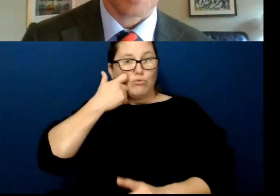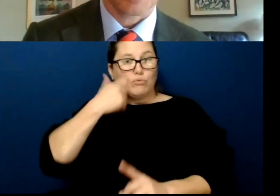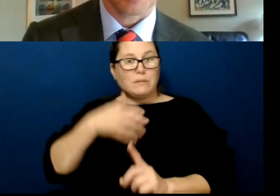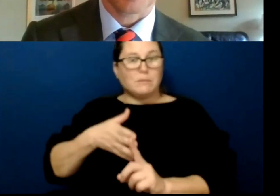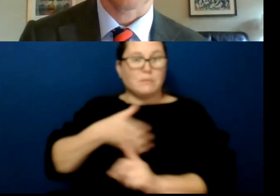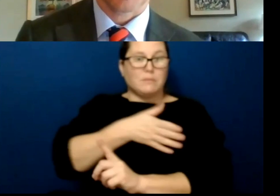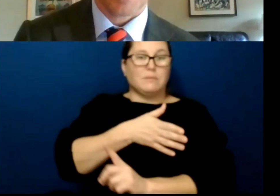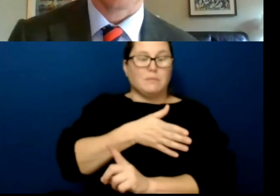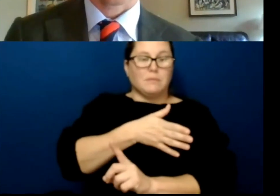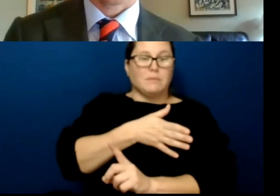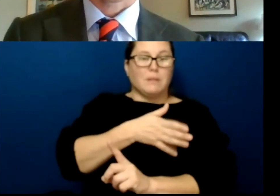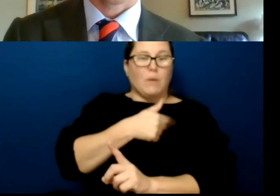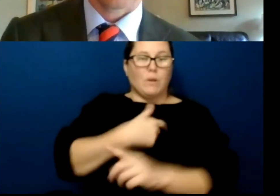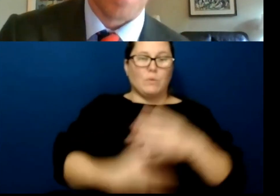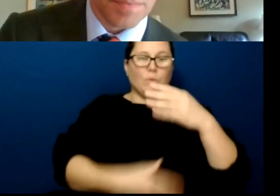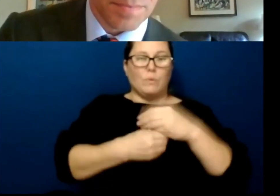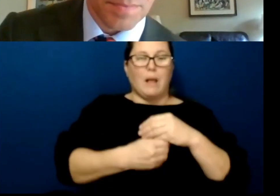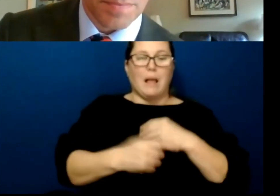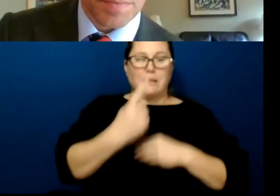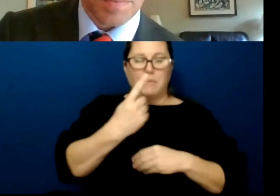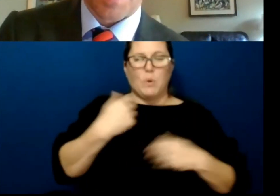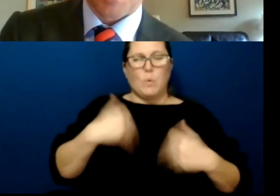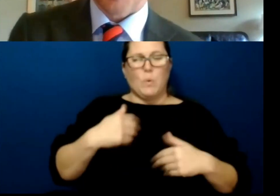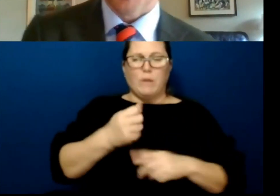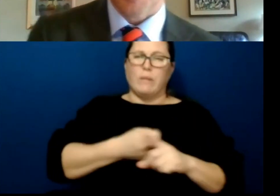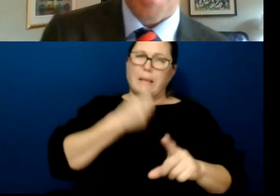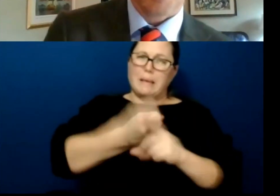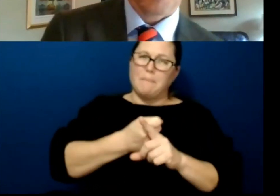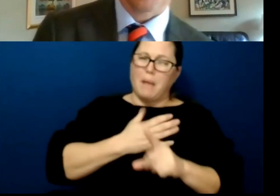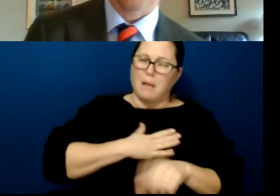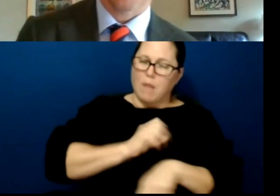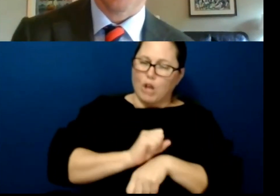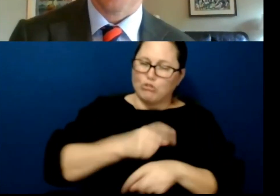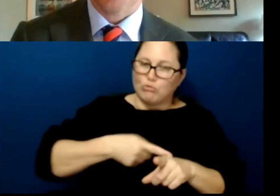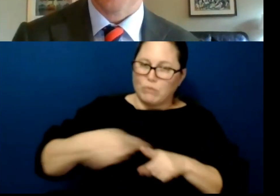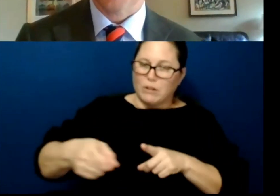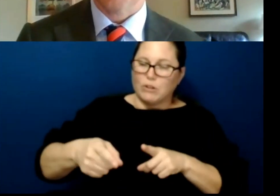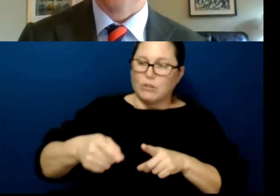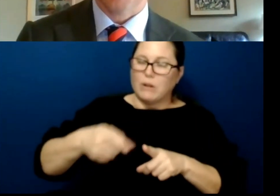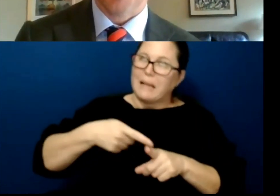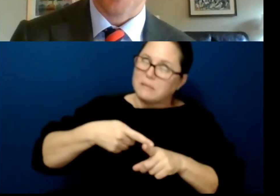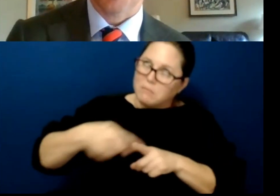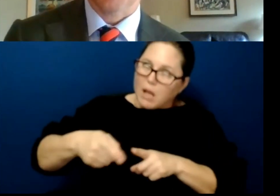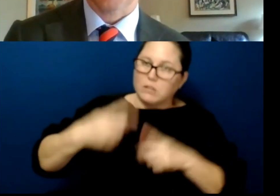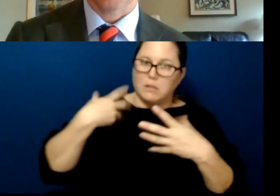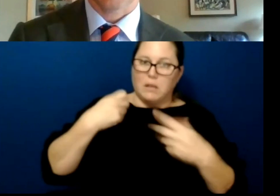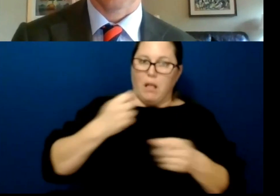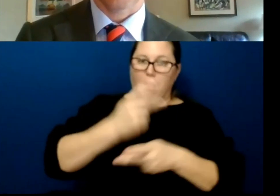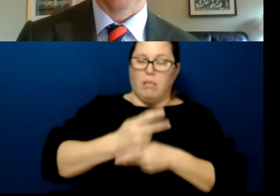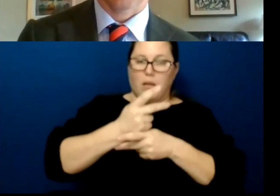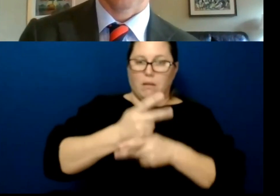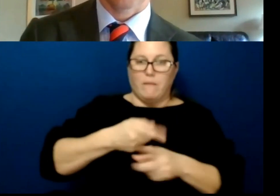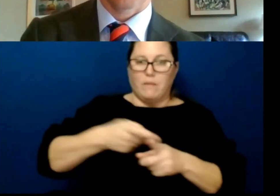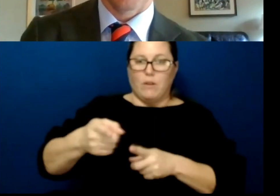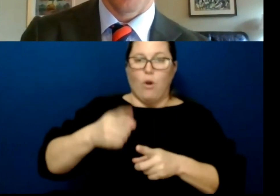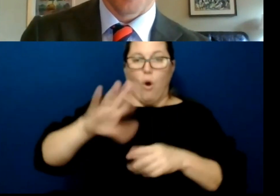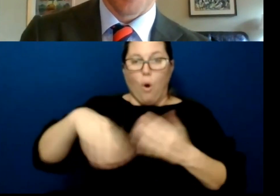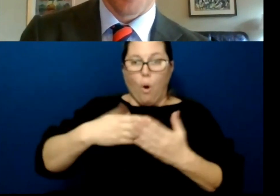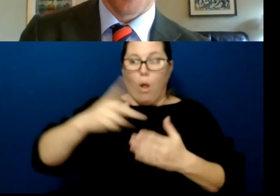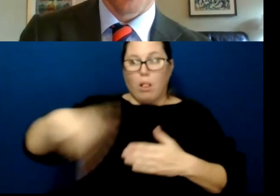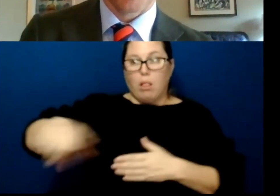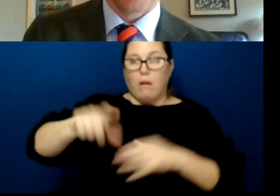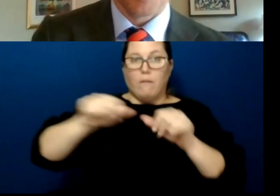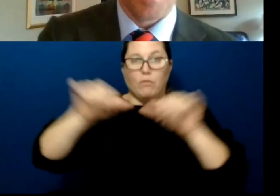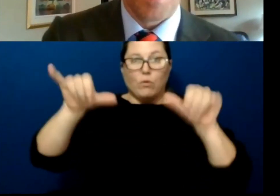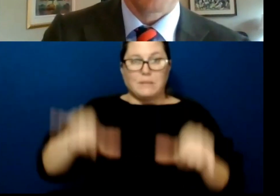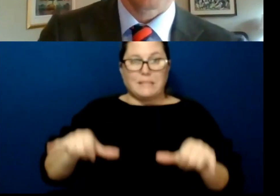large impact in my career thus far, and that's especially with the healthcare field, all of these healthcare systems have a specific